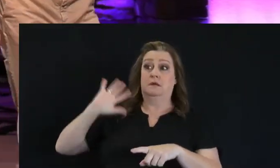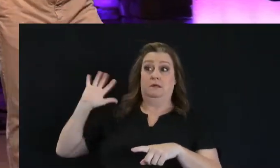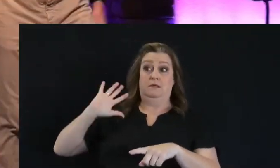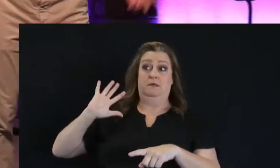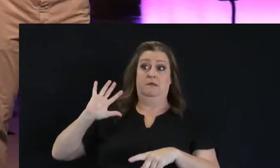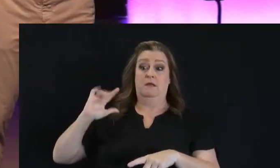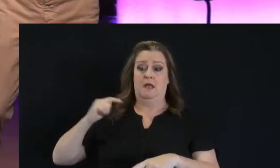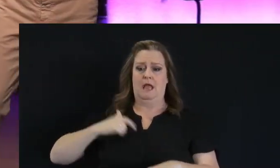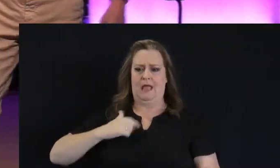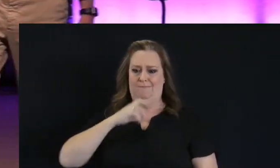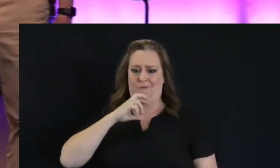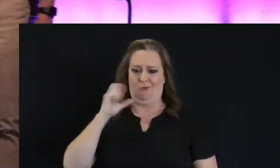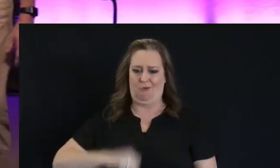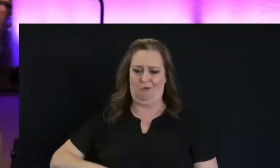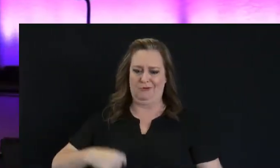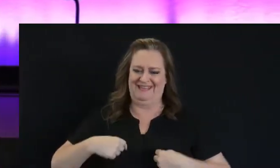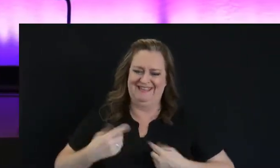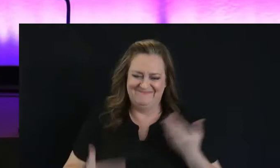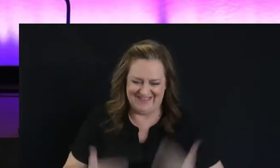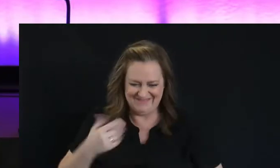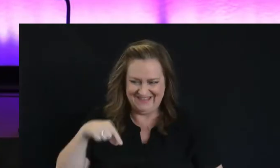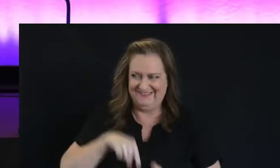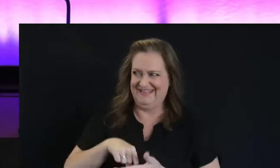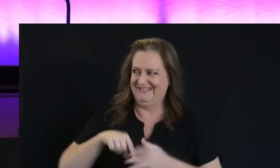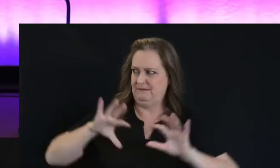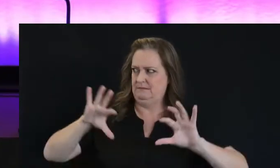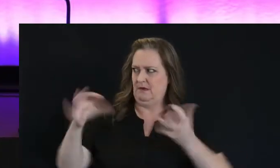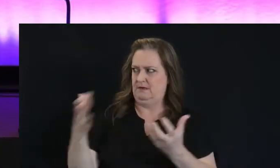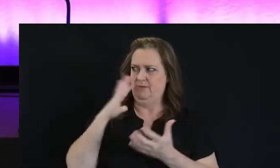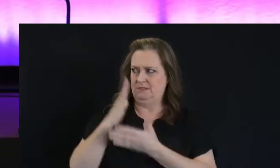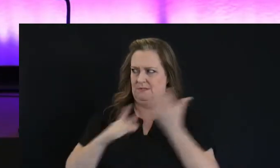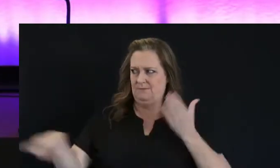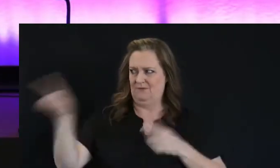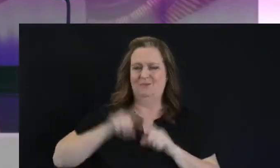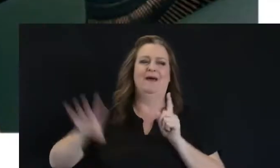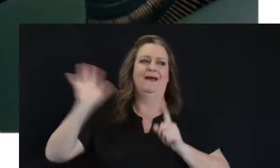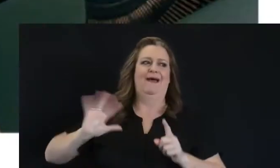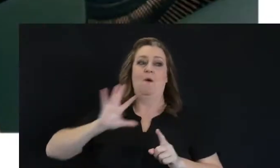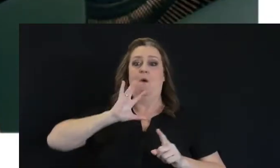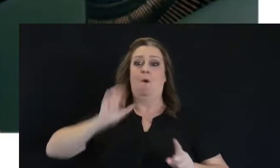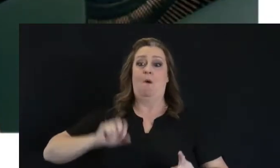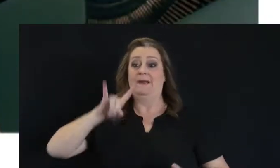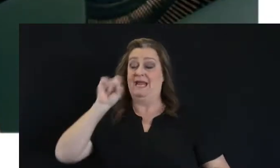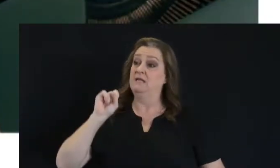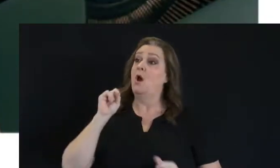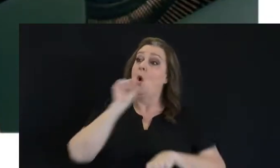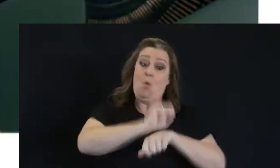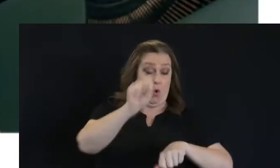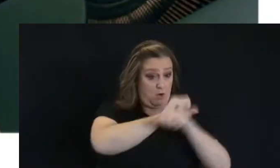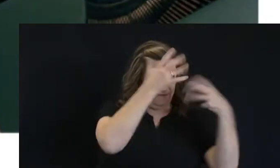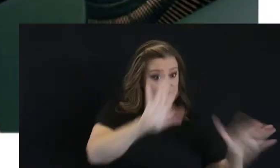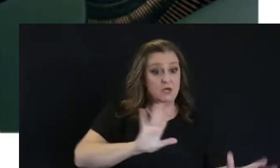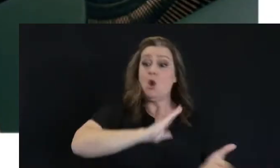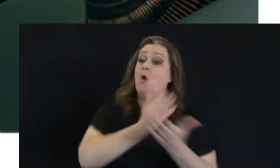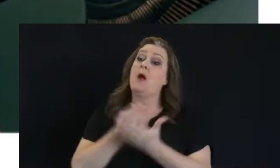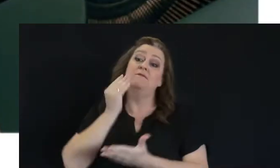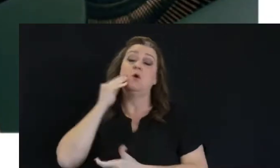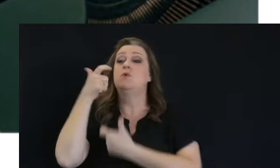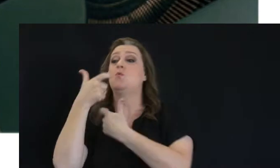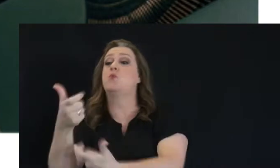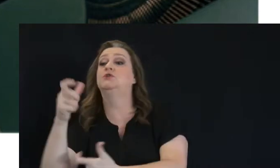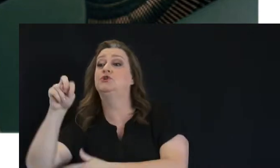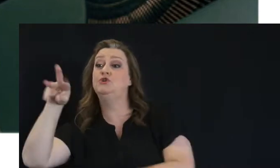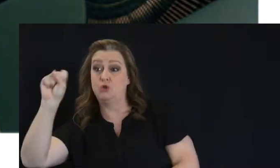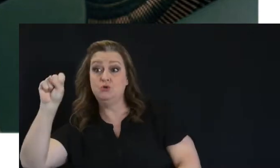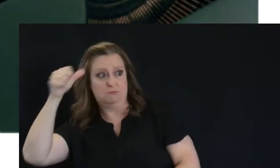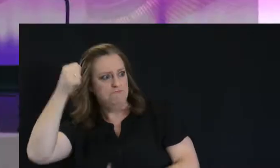I guess I'm old in this congregation for some of you, but in the old days, you had to wait till you got home from work to watch the news. How